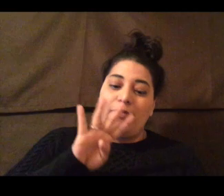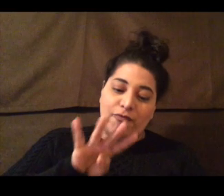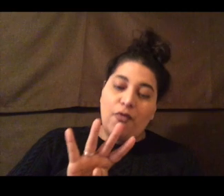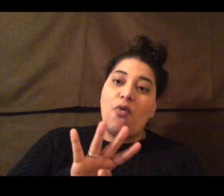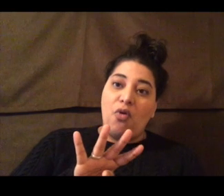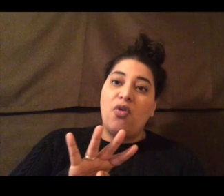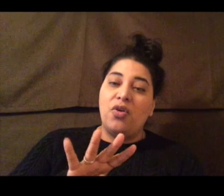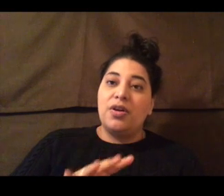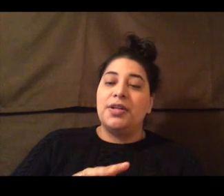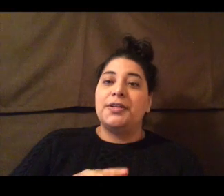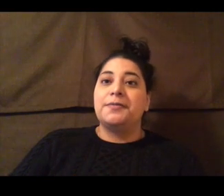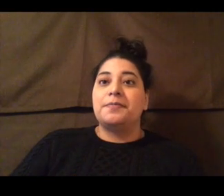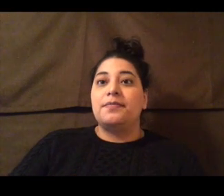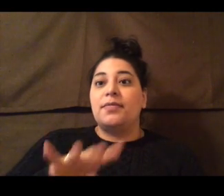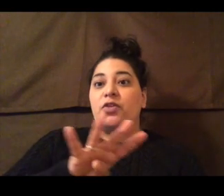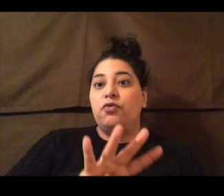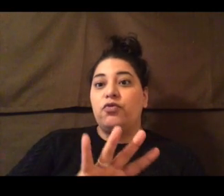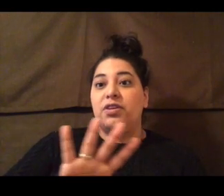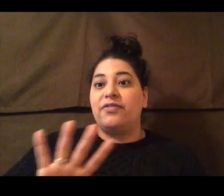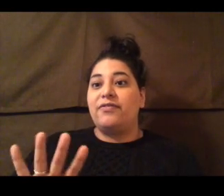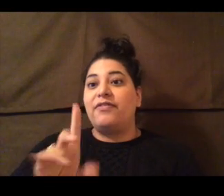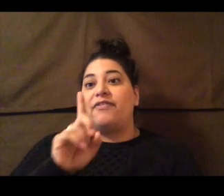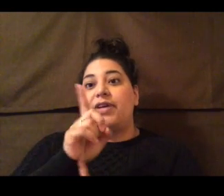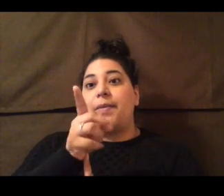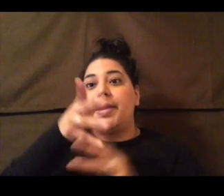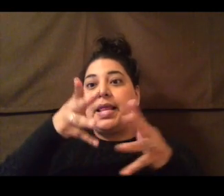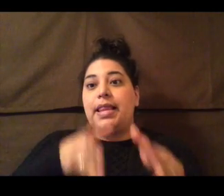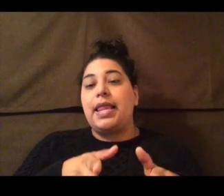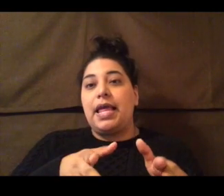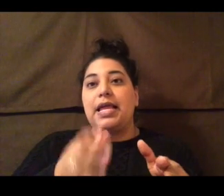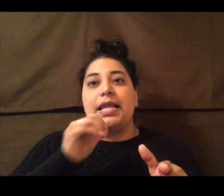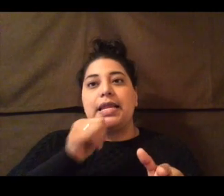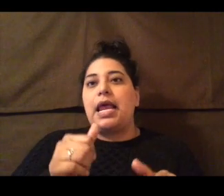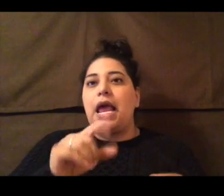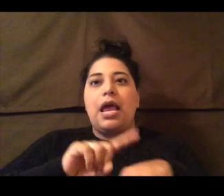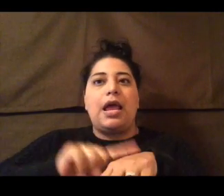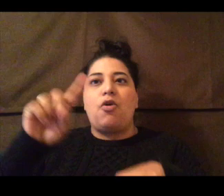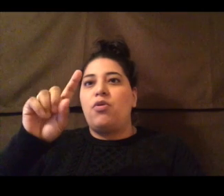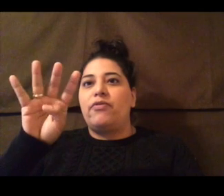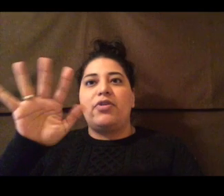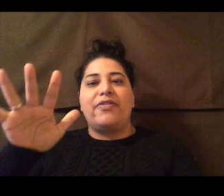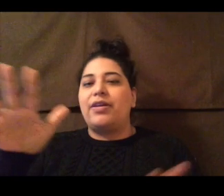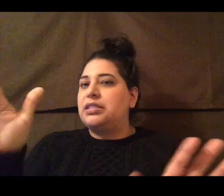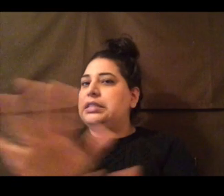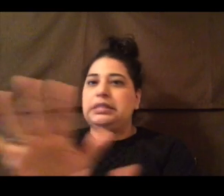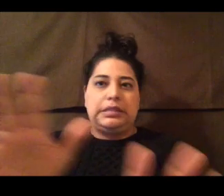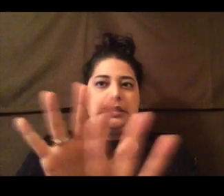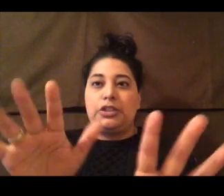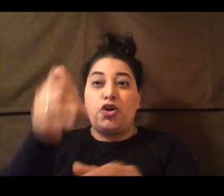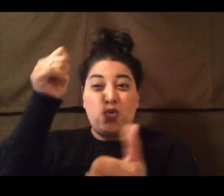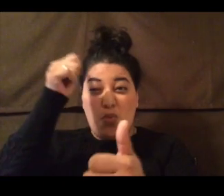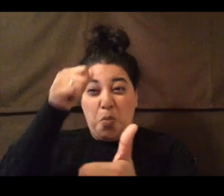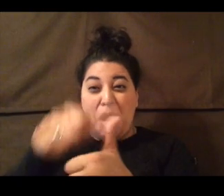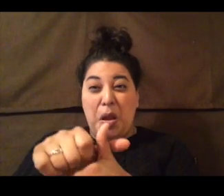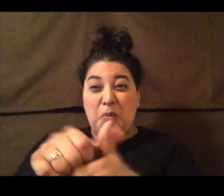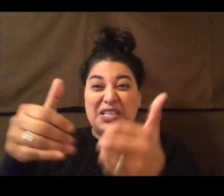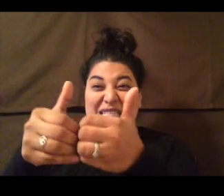45 minutes. It's not going to be 1:45, okay? Remember, we broke that hour. So what's really going to